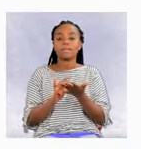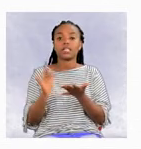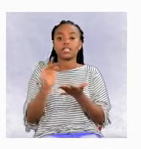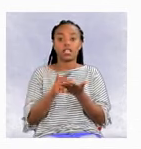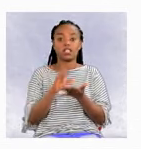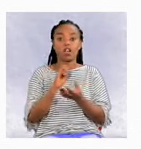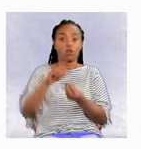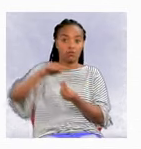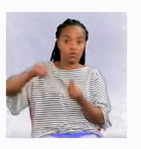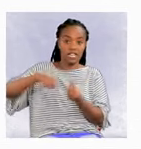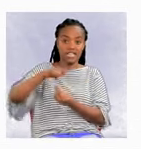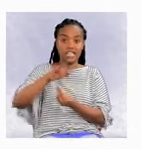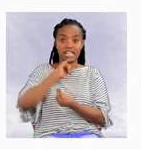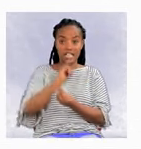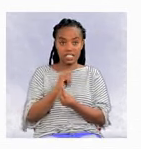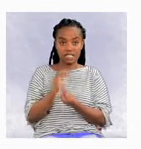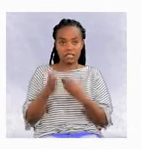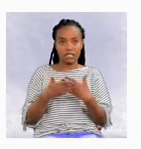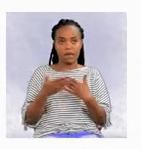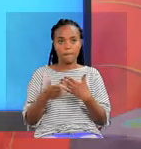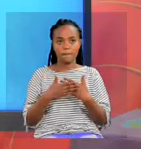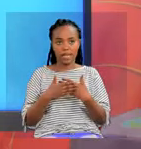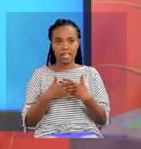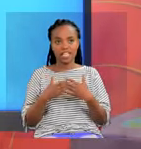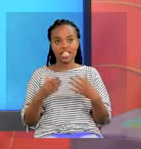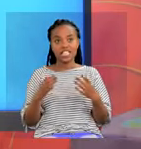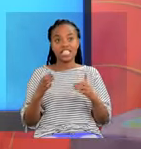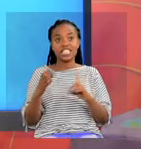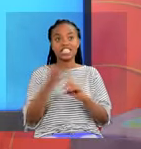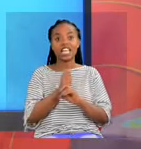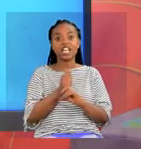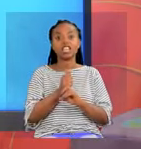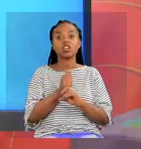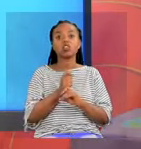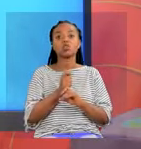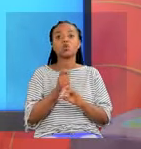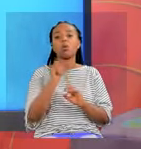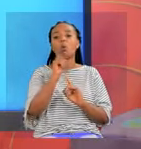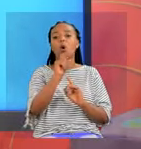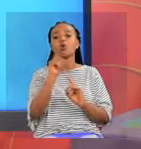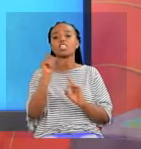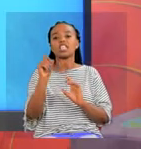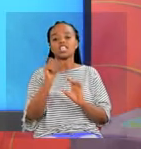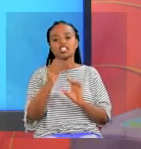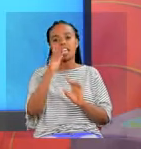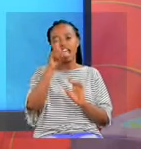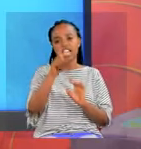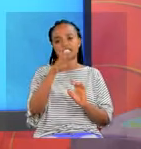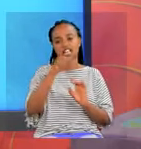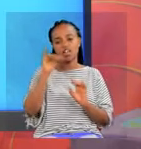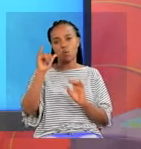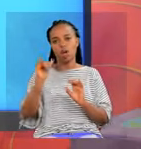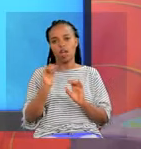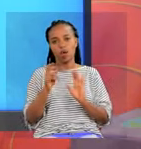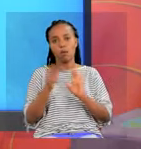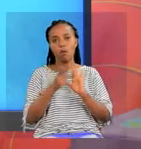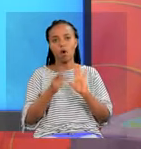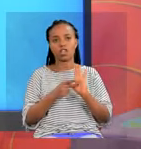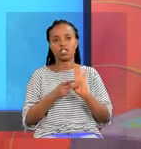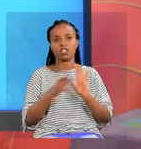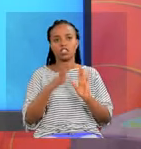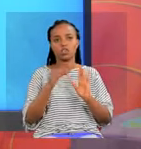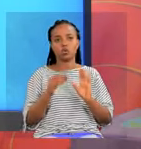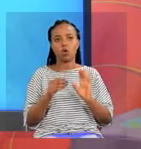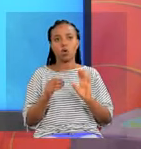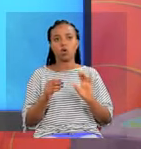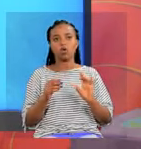of this circle is simply it is, take the coordinate of here x and y, but taking their opposite. So center